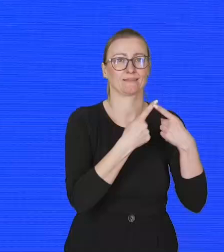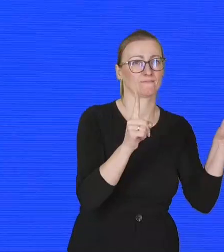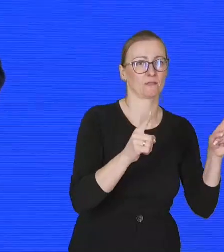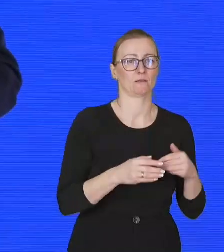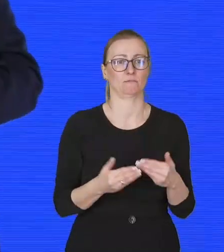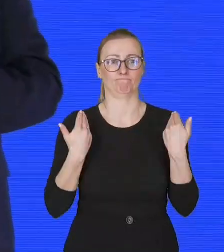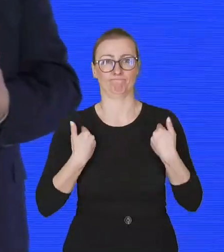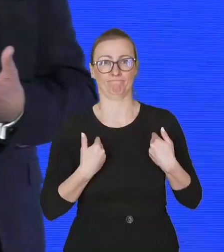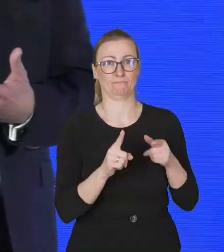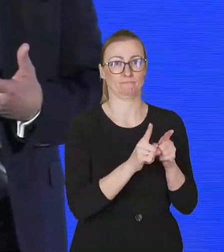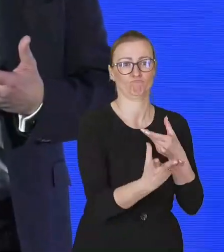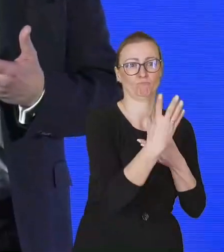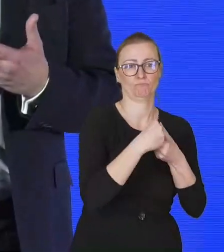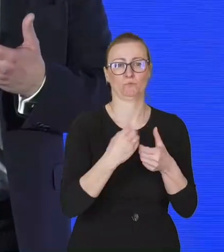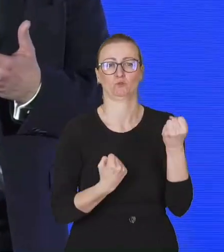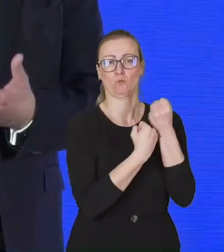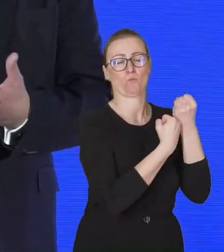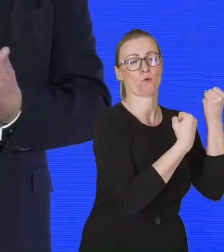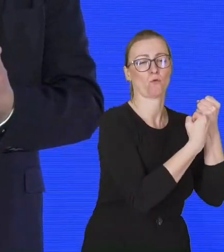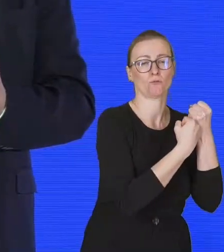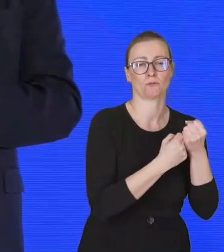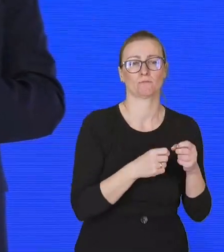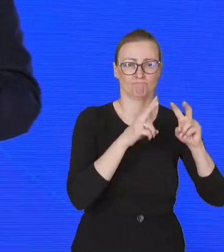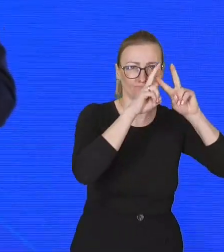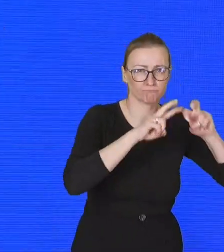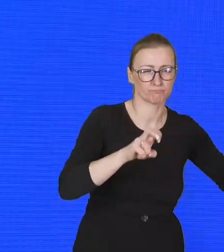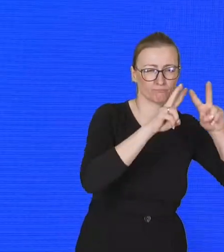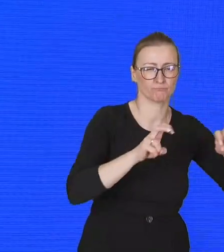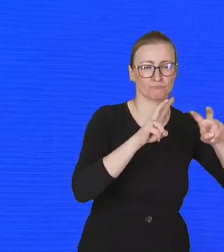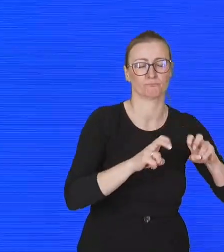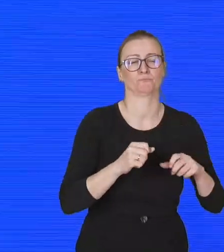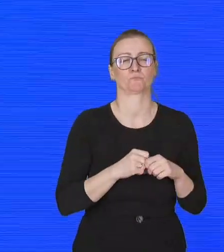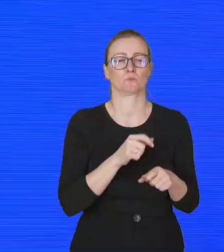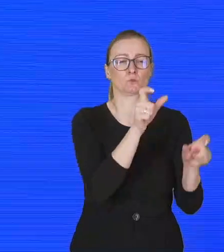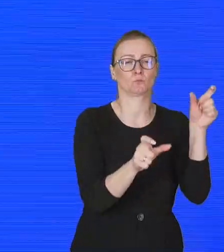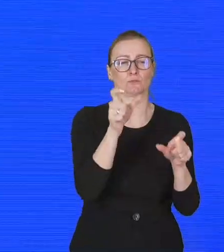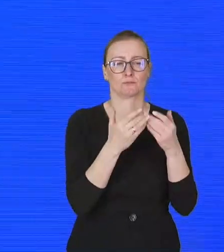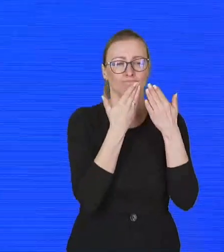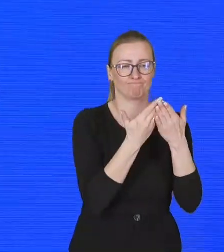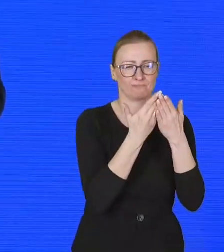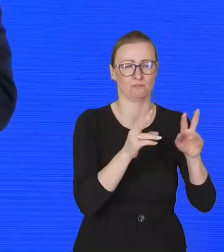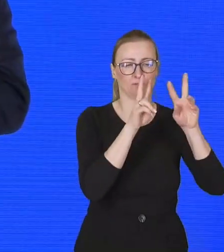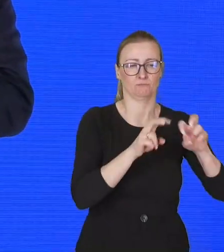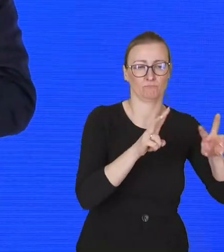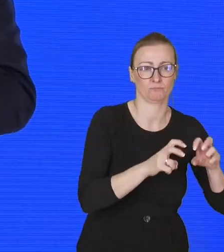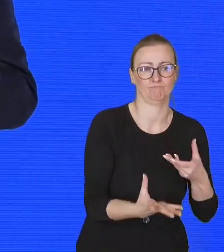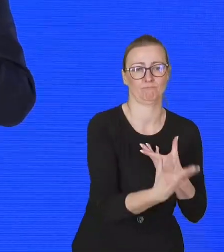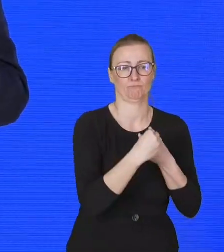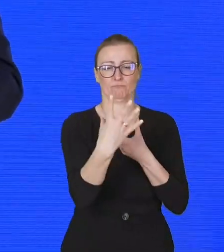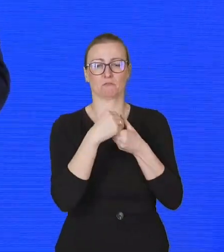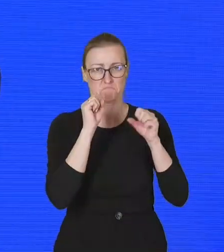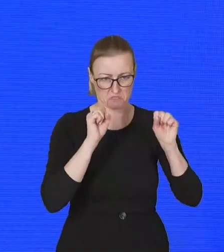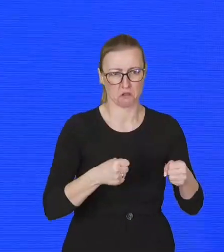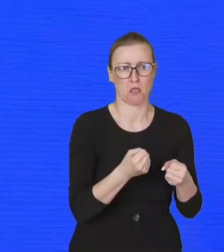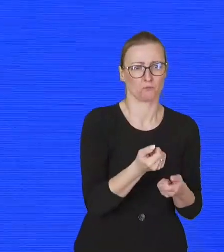students in converting their laboratory results and ideas into the commercial product.